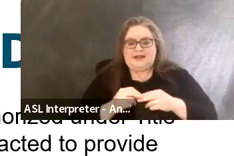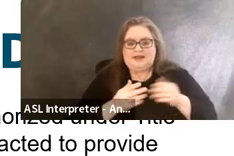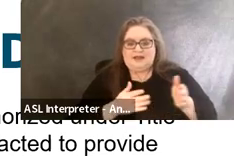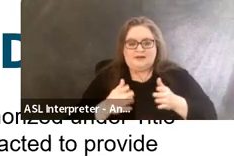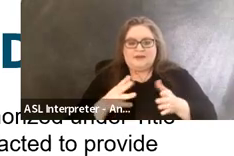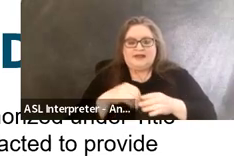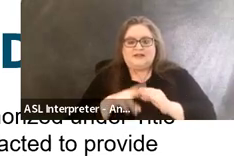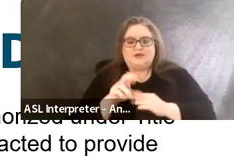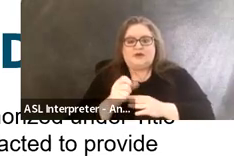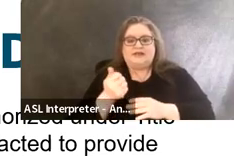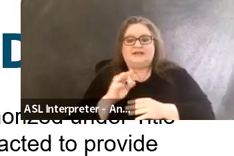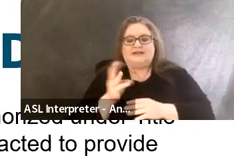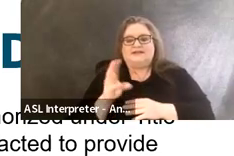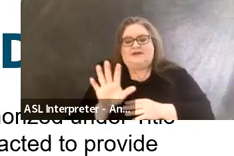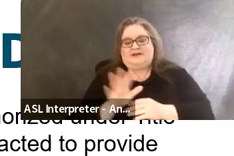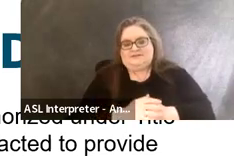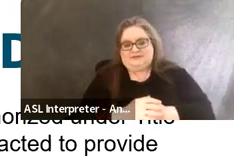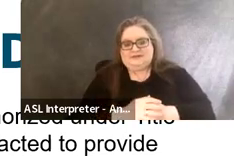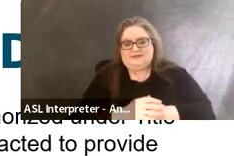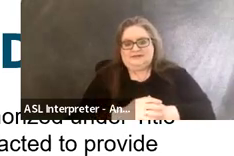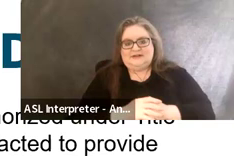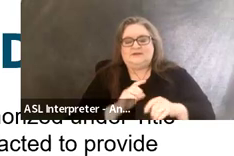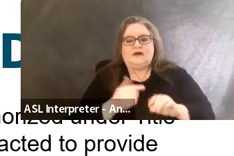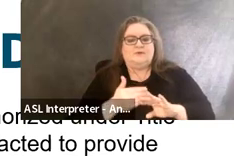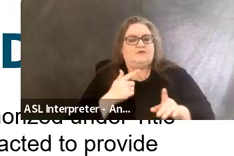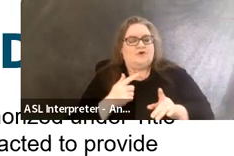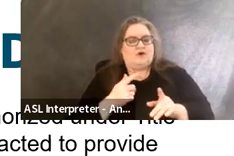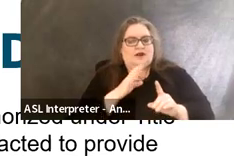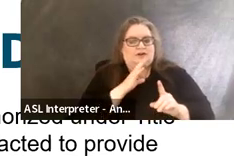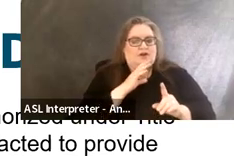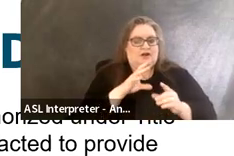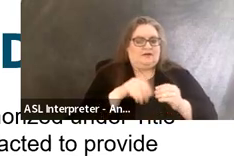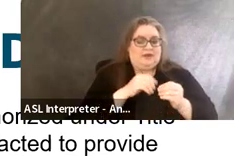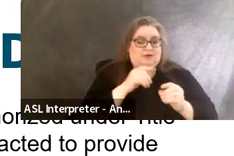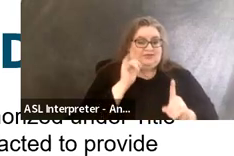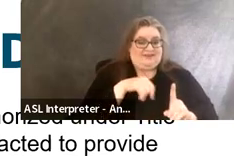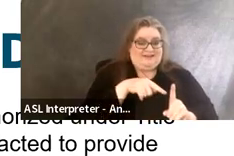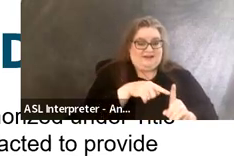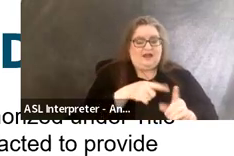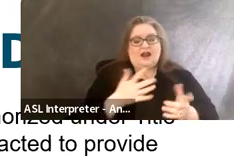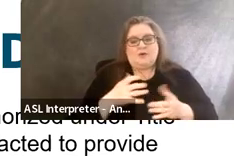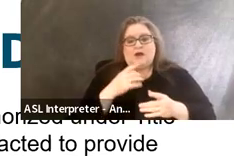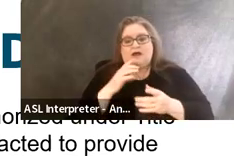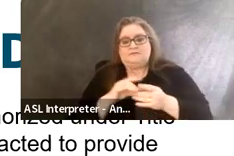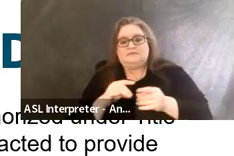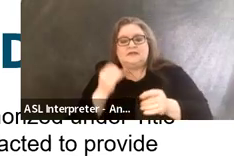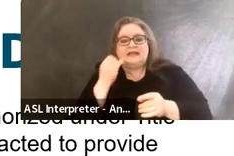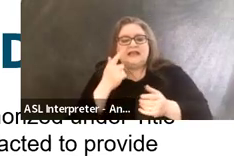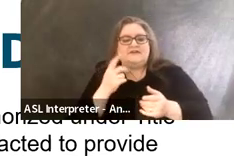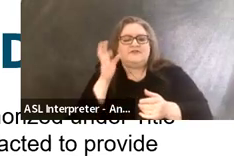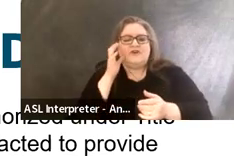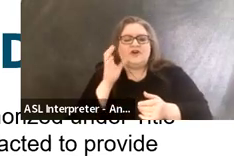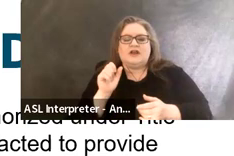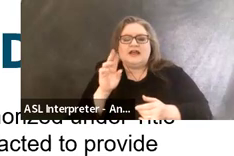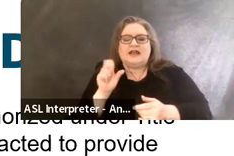the US in 1965. But before I speak to that, I wanna say that if you've ever heard of the